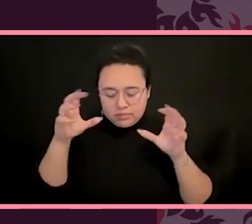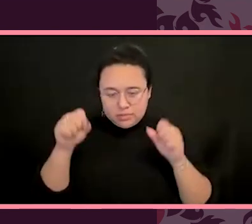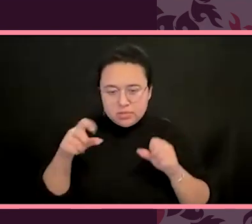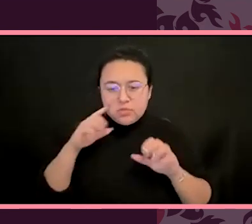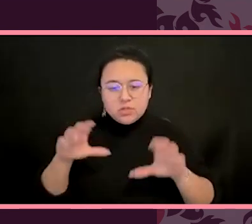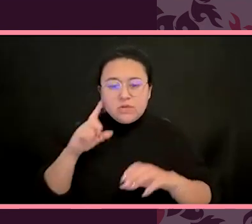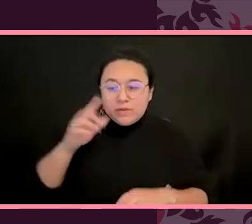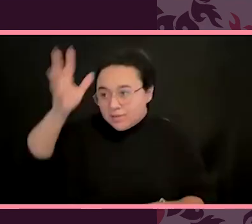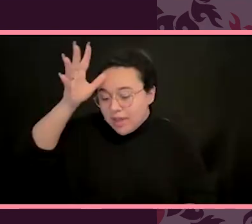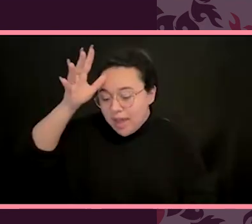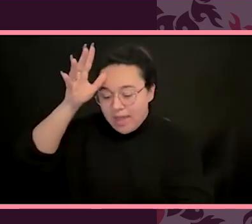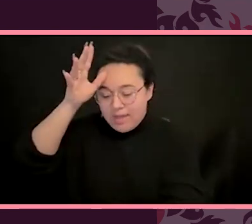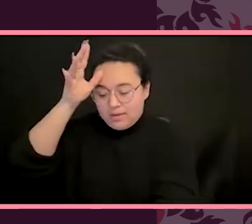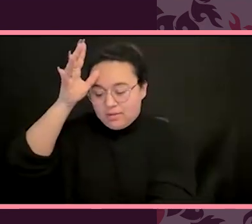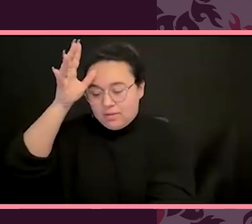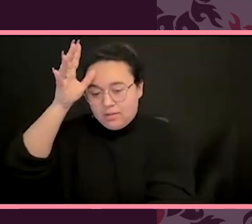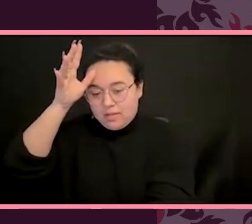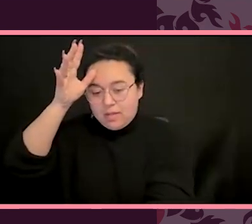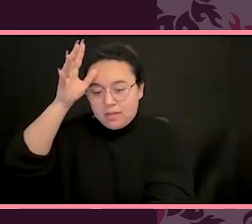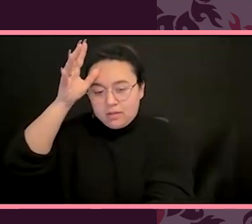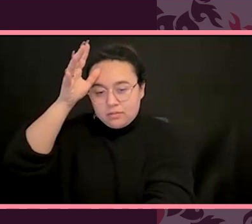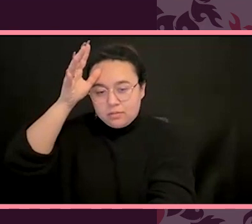for dad is amazing. Just